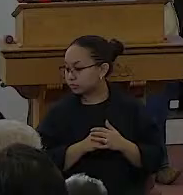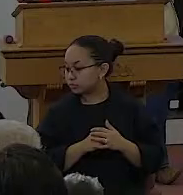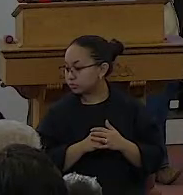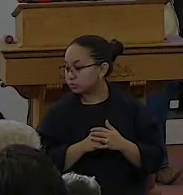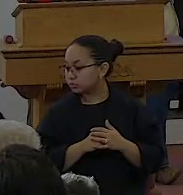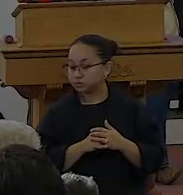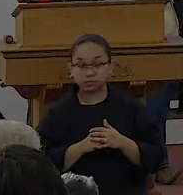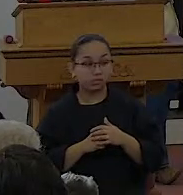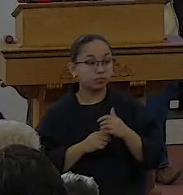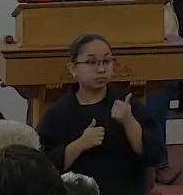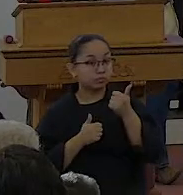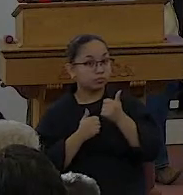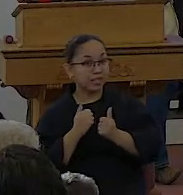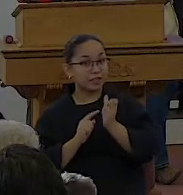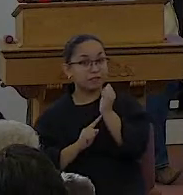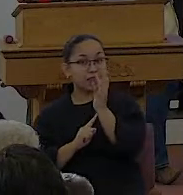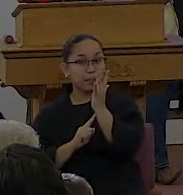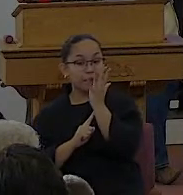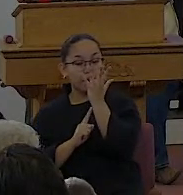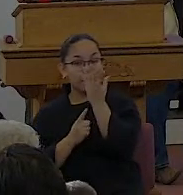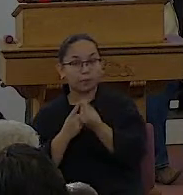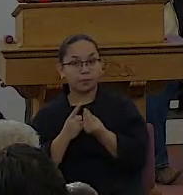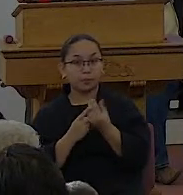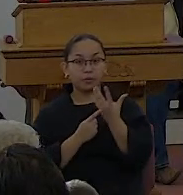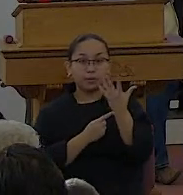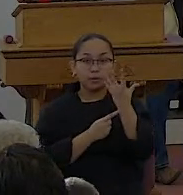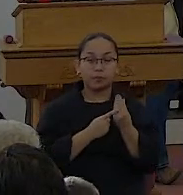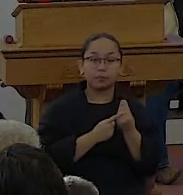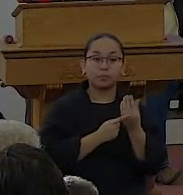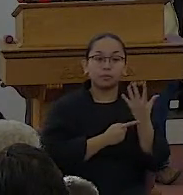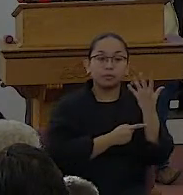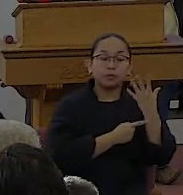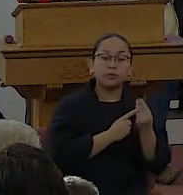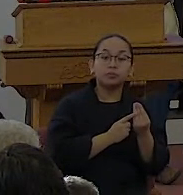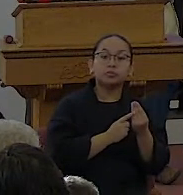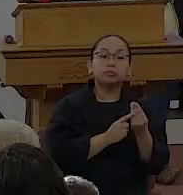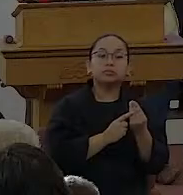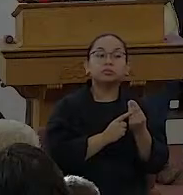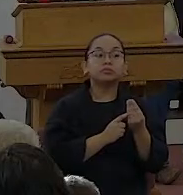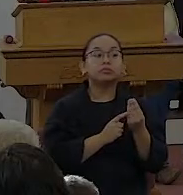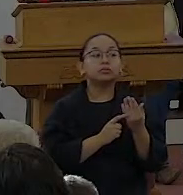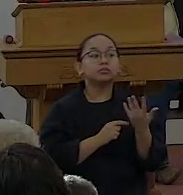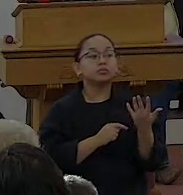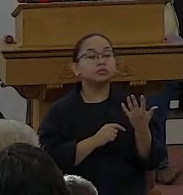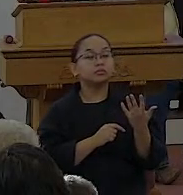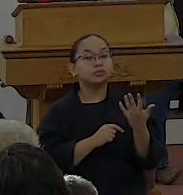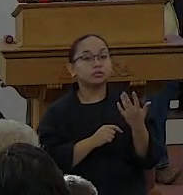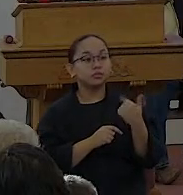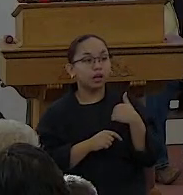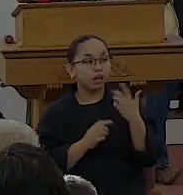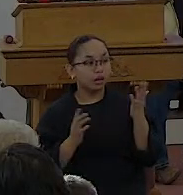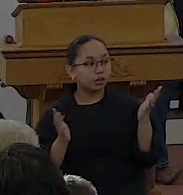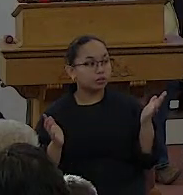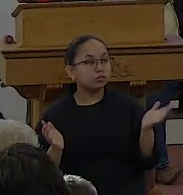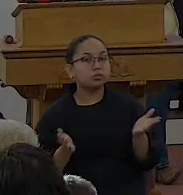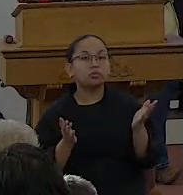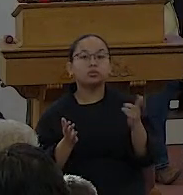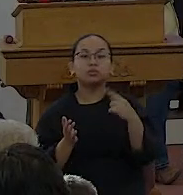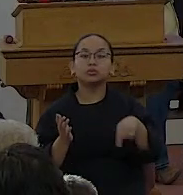flame, I ask that you release any anger,